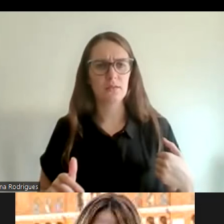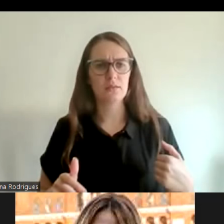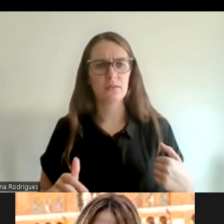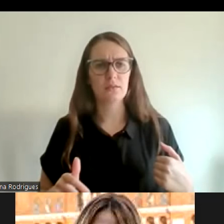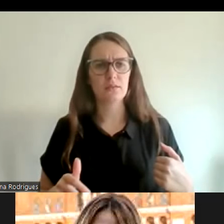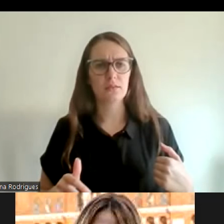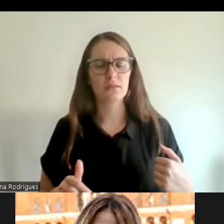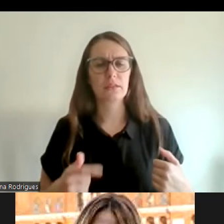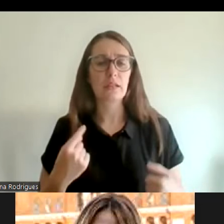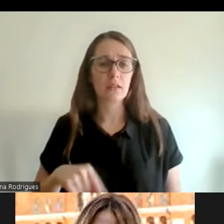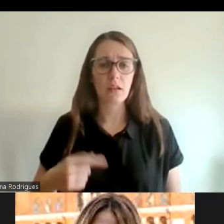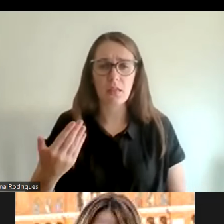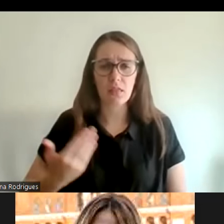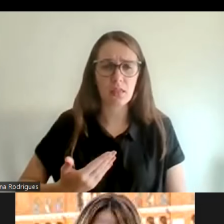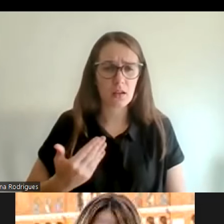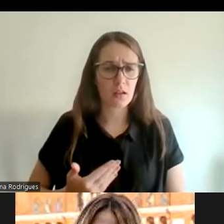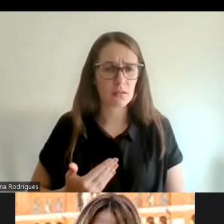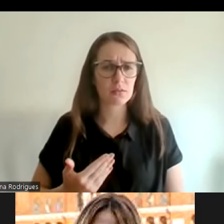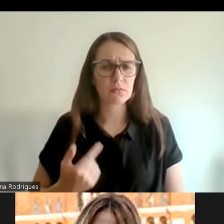who have rights to vote